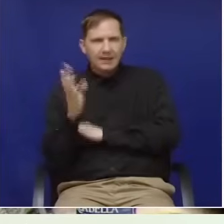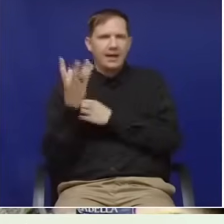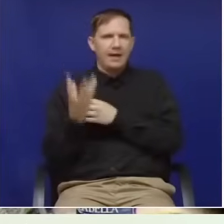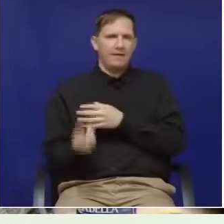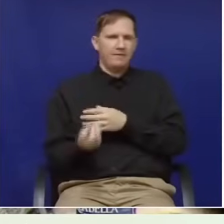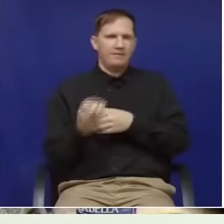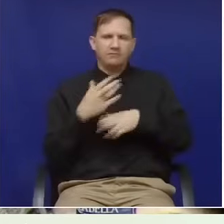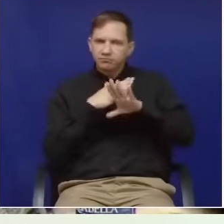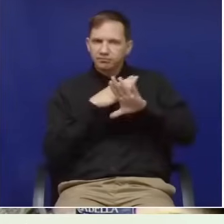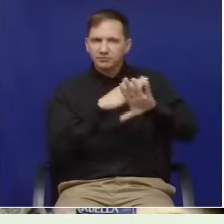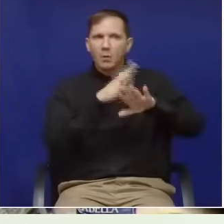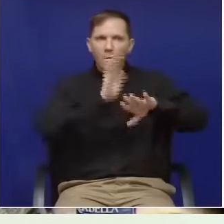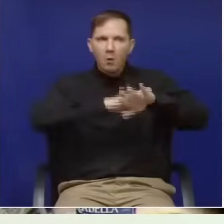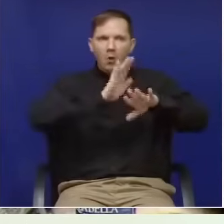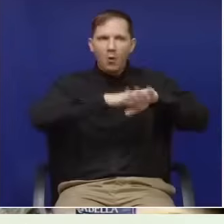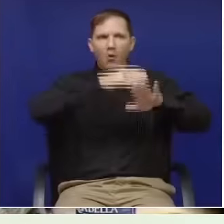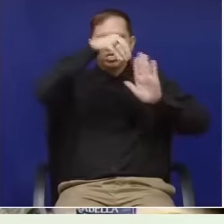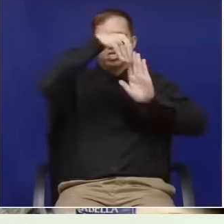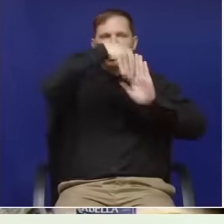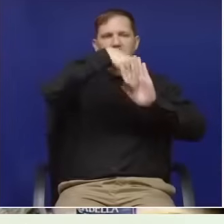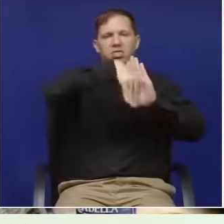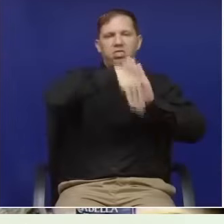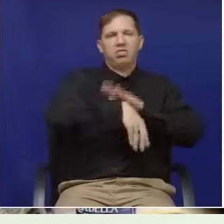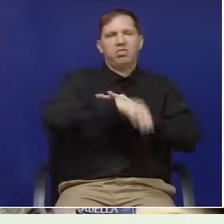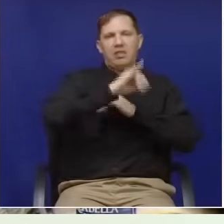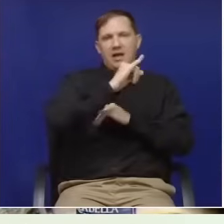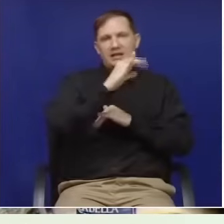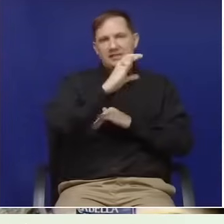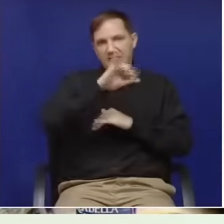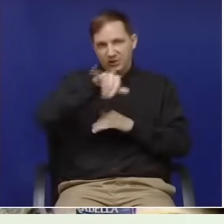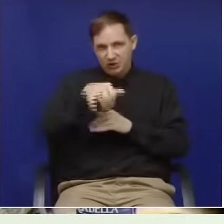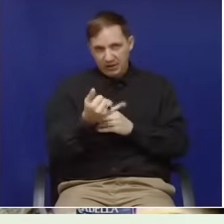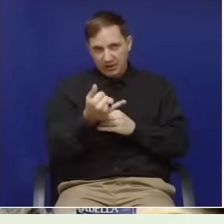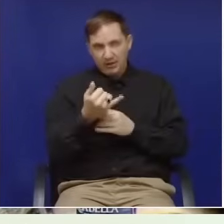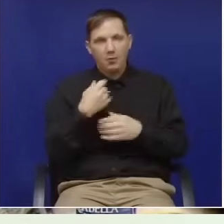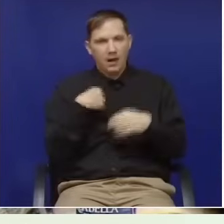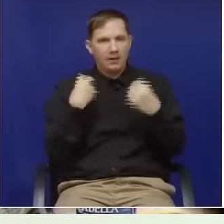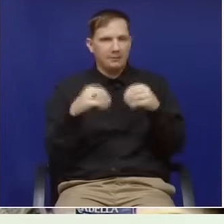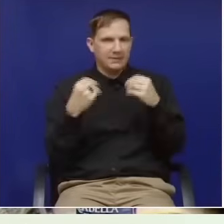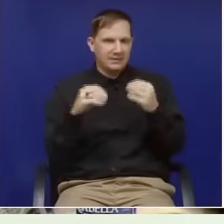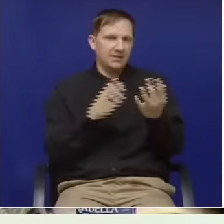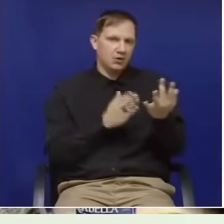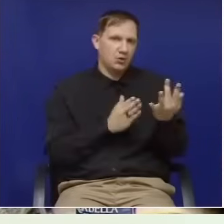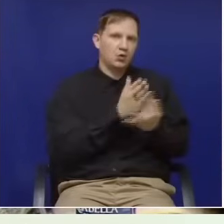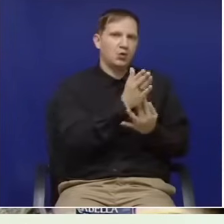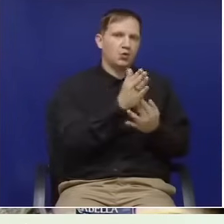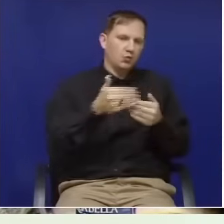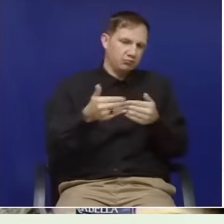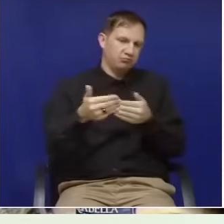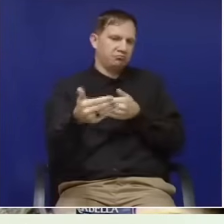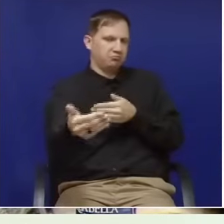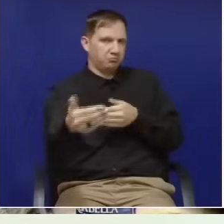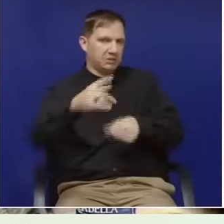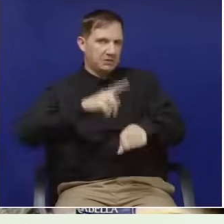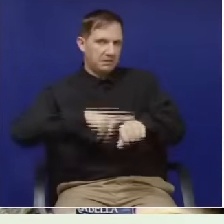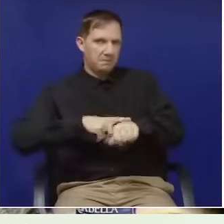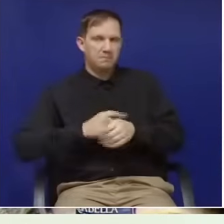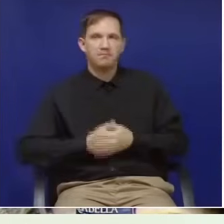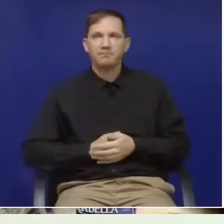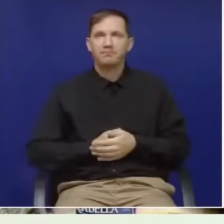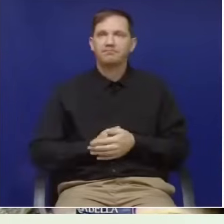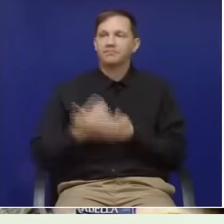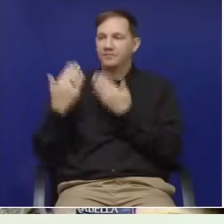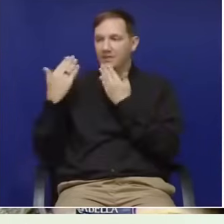deterioration while additional funding is pursued through the MTEF period? Thank you very much, House Chair. Honorable